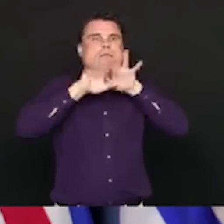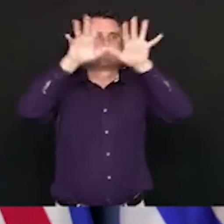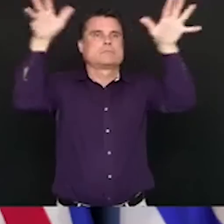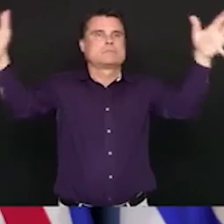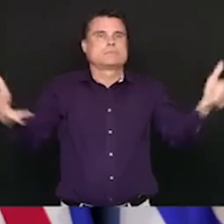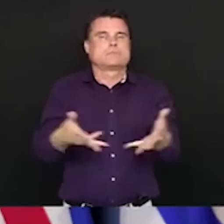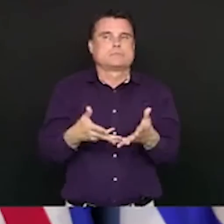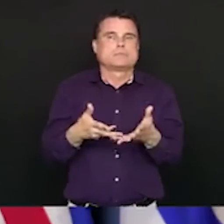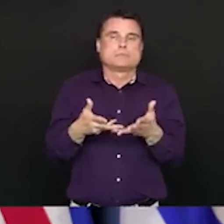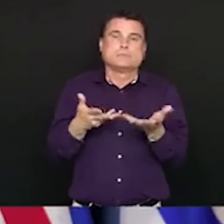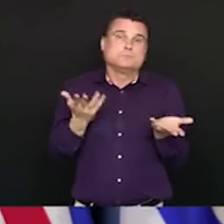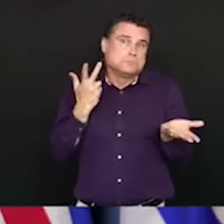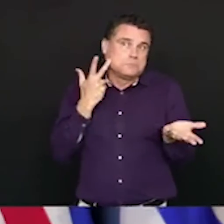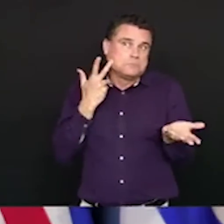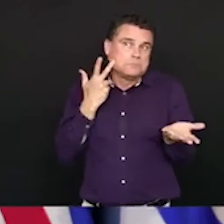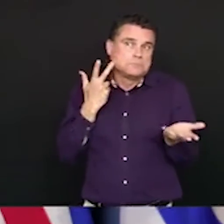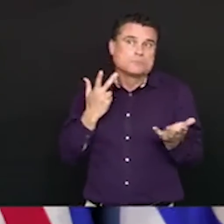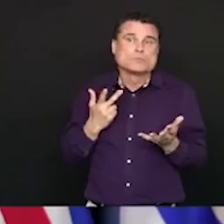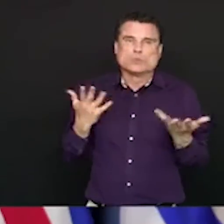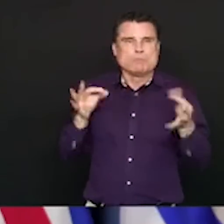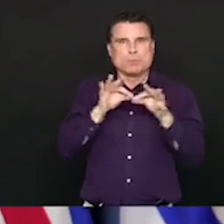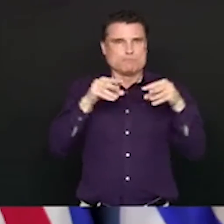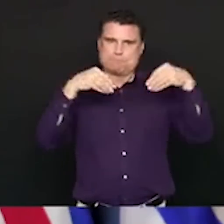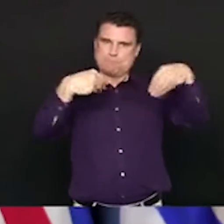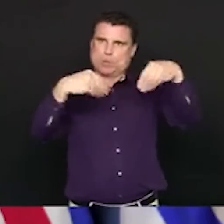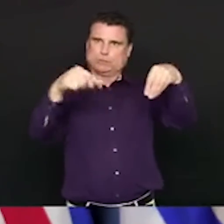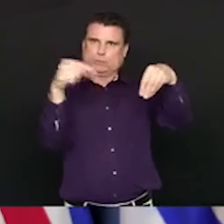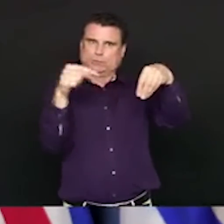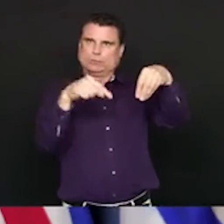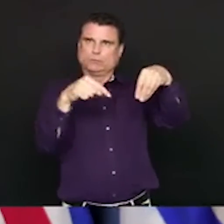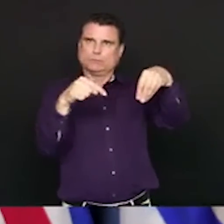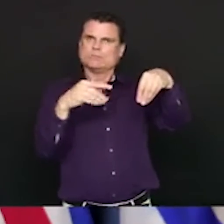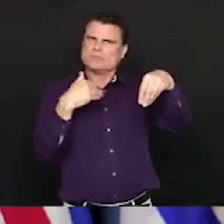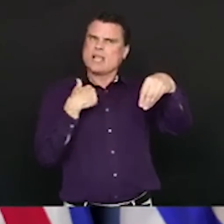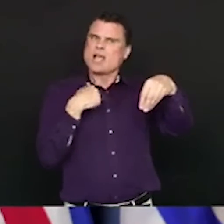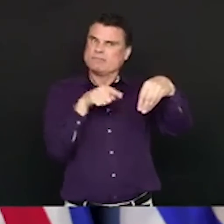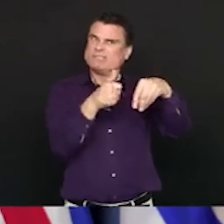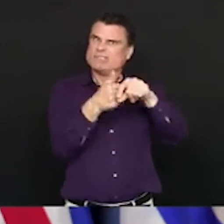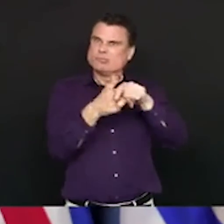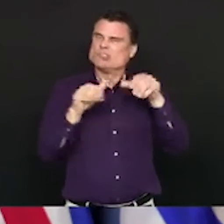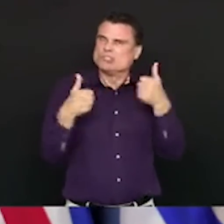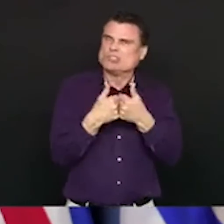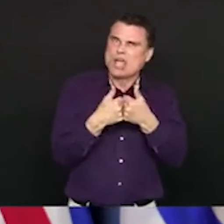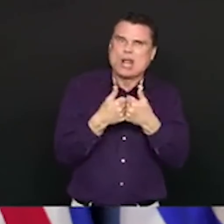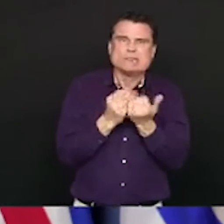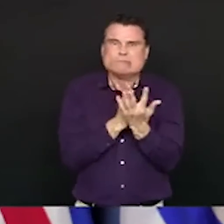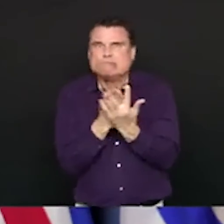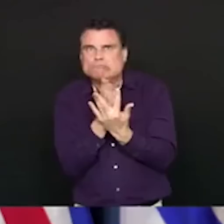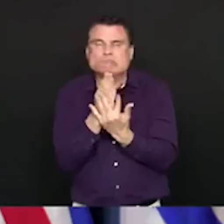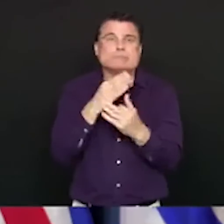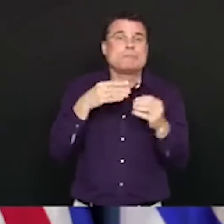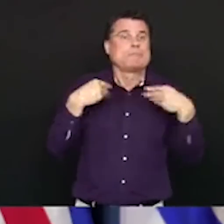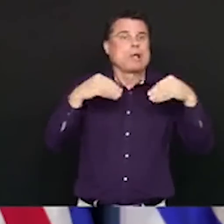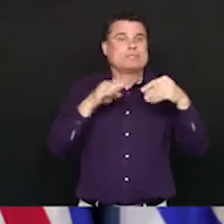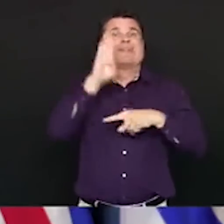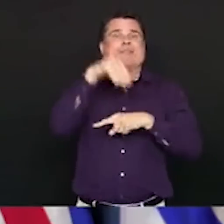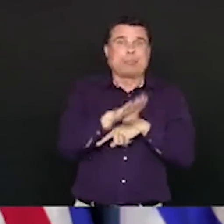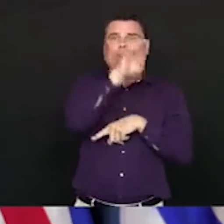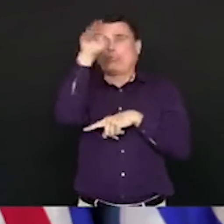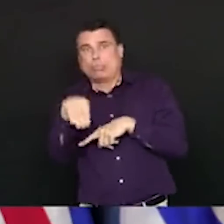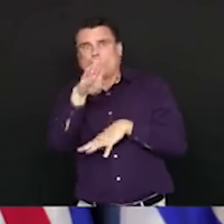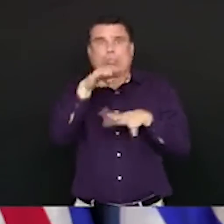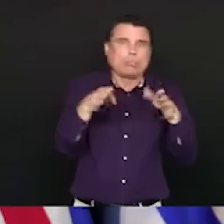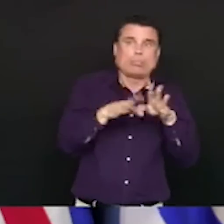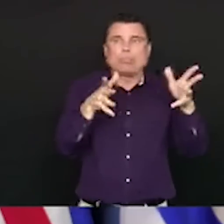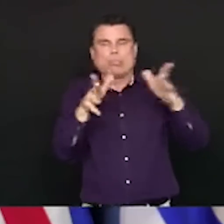by a complete shutdown of a lot of activity south of the border and also with our other trading partners. So this is, again, not